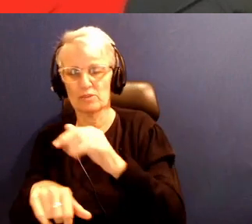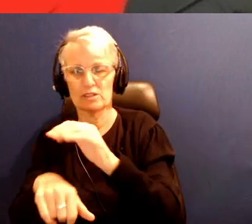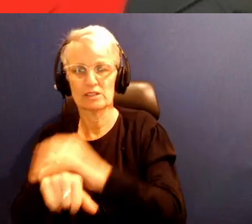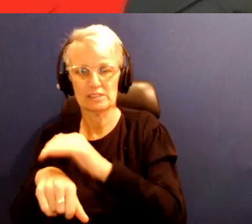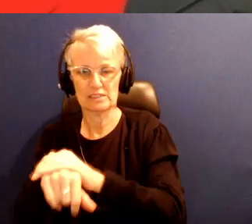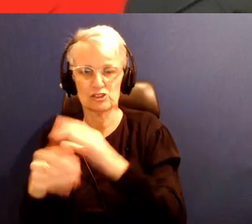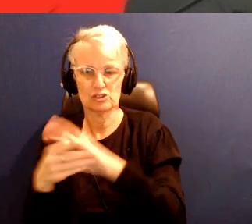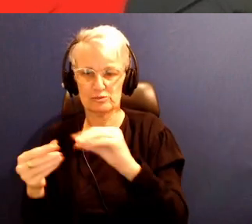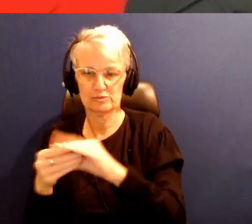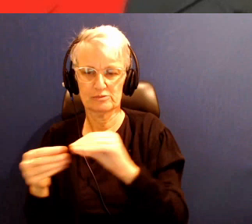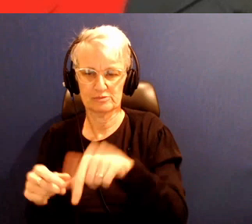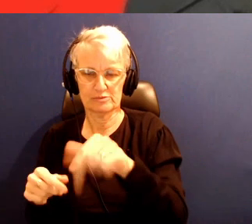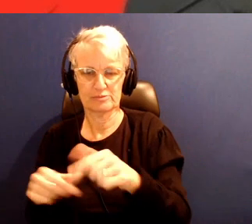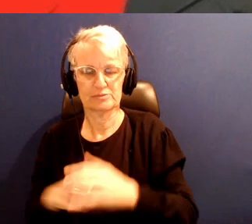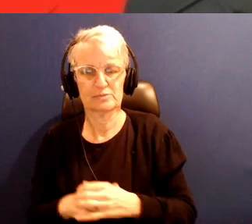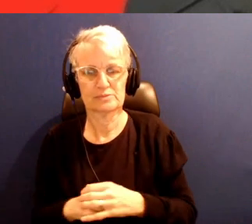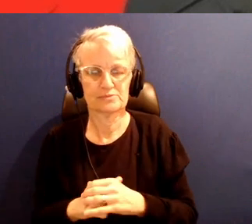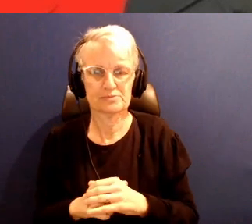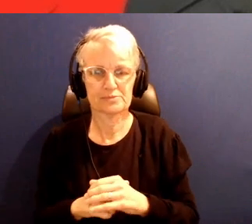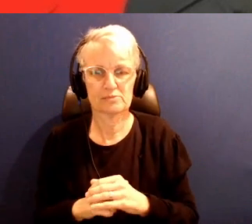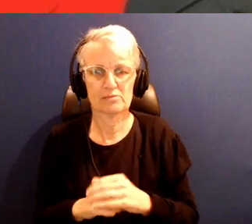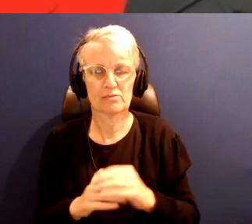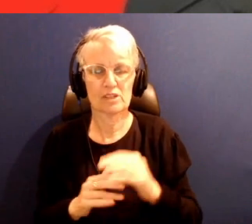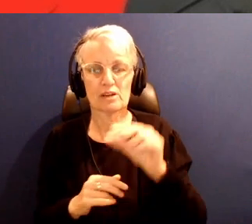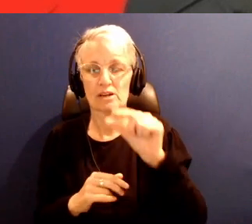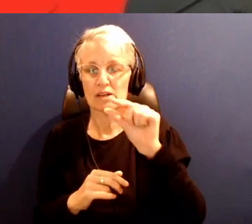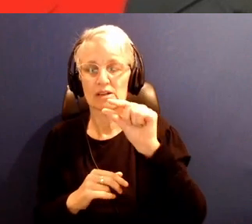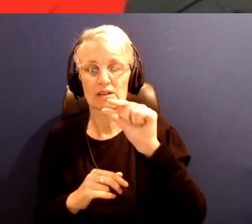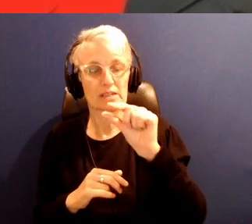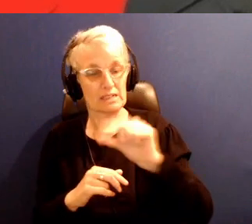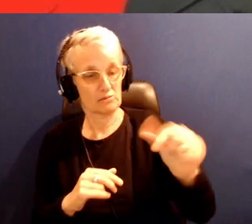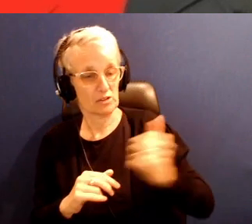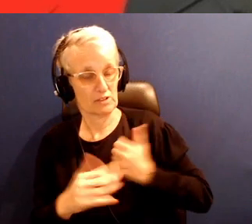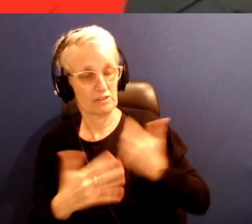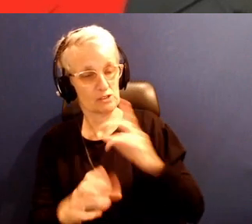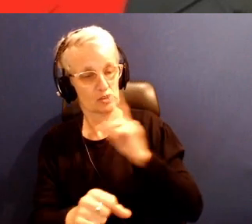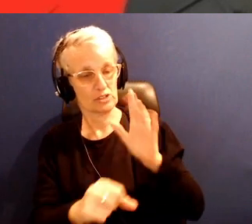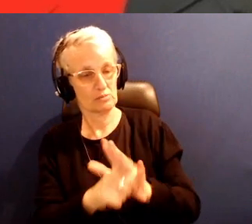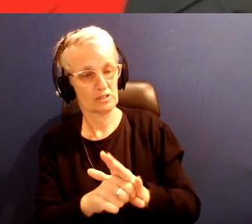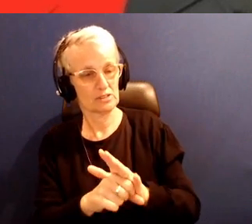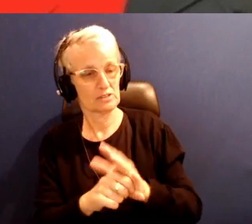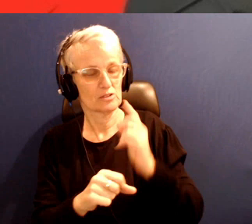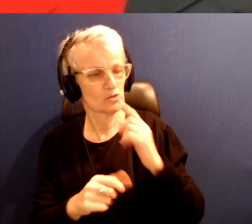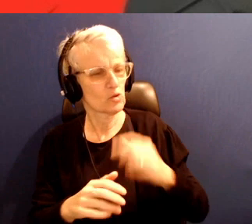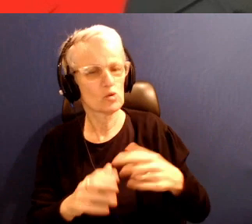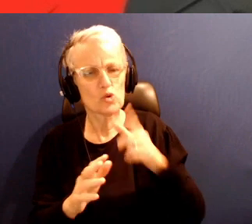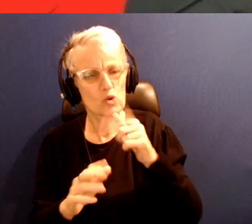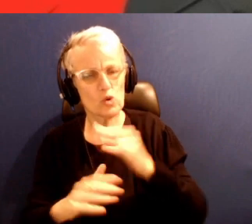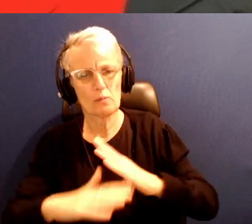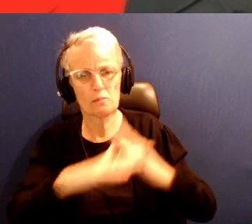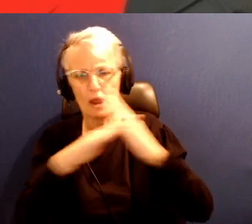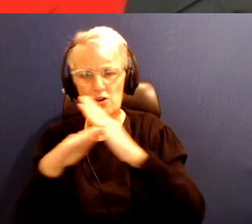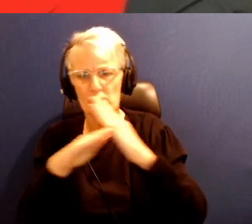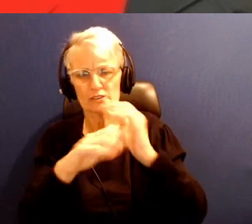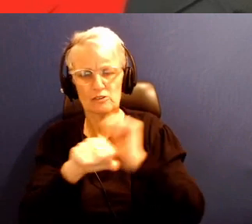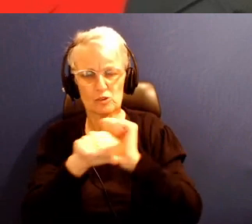that shared in the English session. The Government of Canada has made a commitment to reach youth who face barriers to